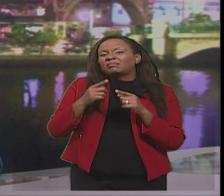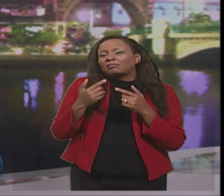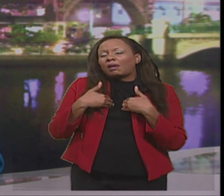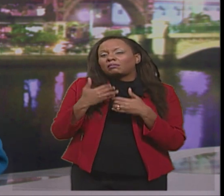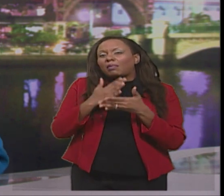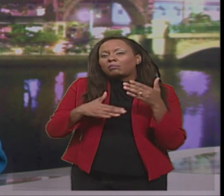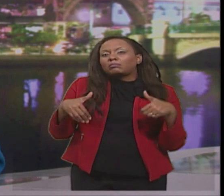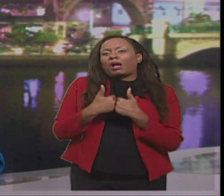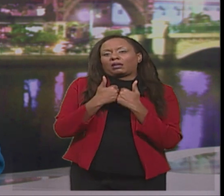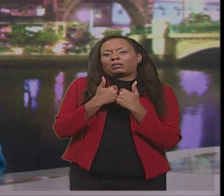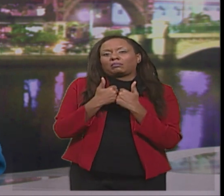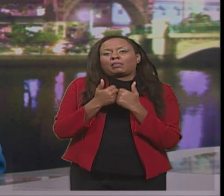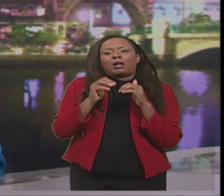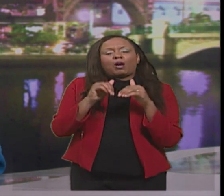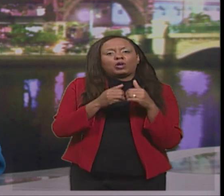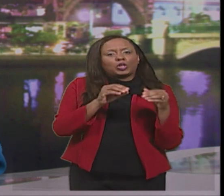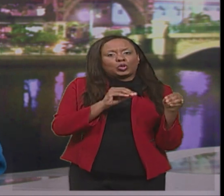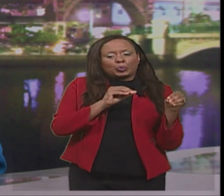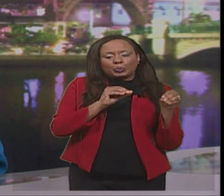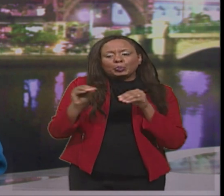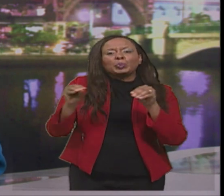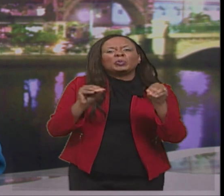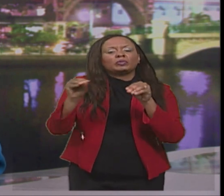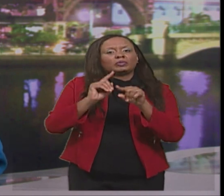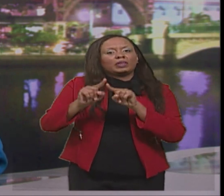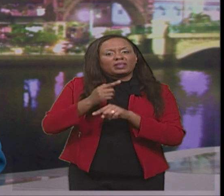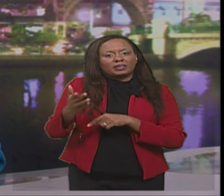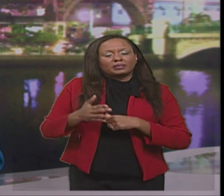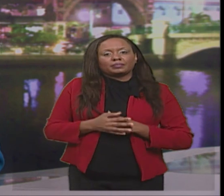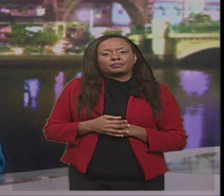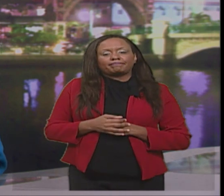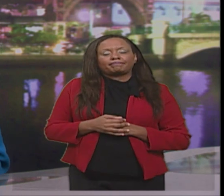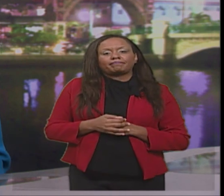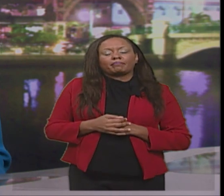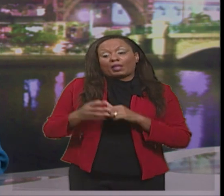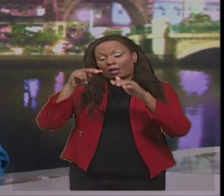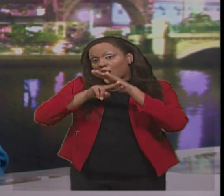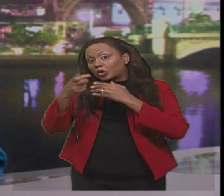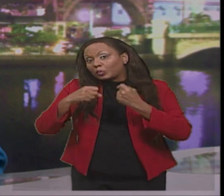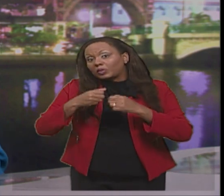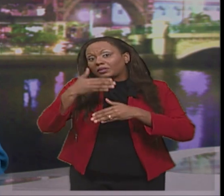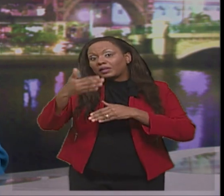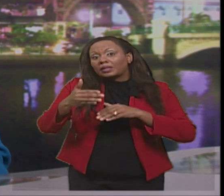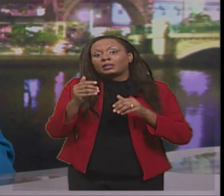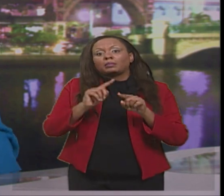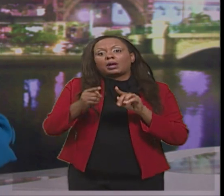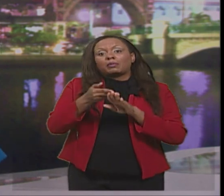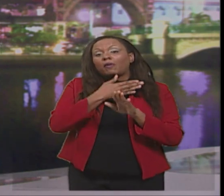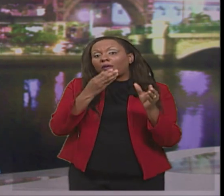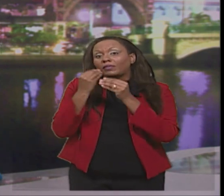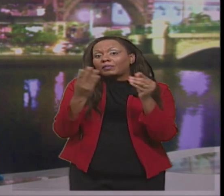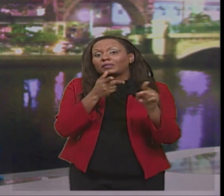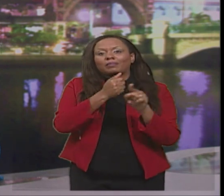in terms of moving the ore from plant to sale. We'll give you a glimpse into the world of sports in a few moments,